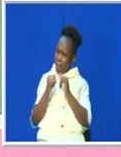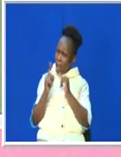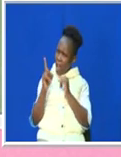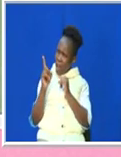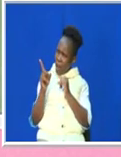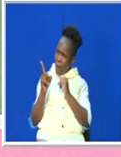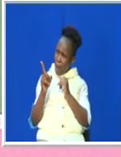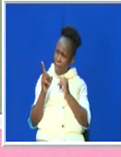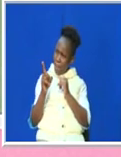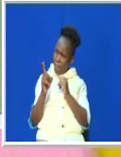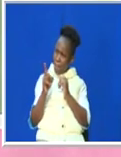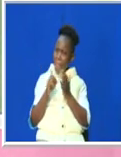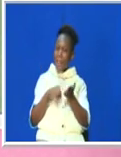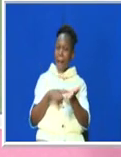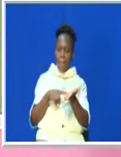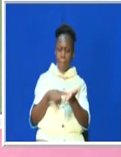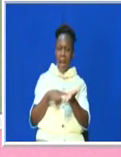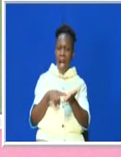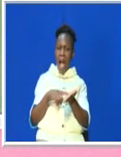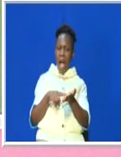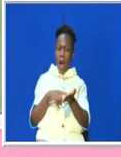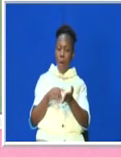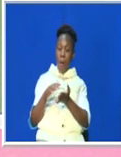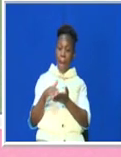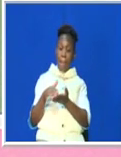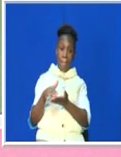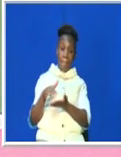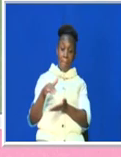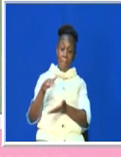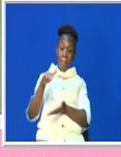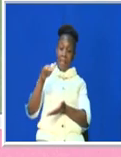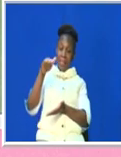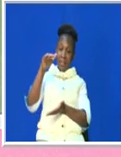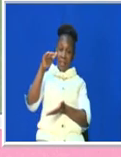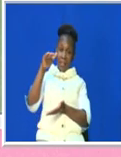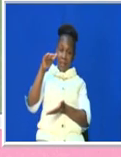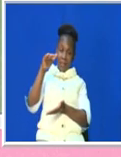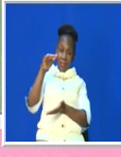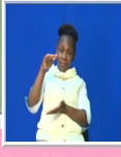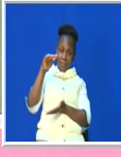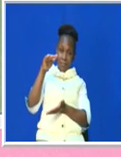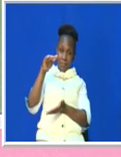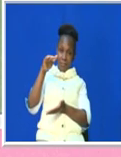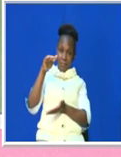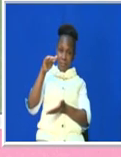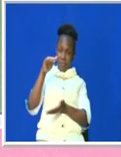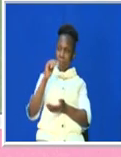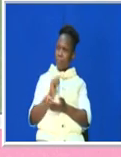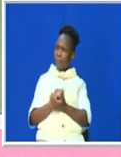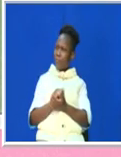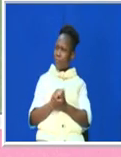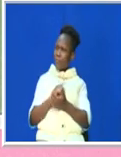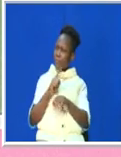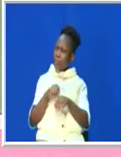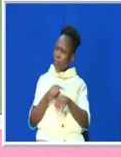I had said, the brown bottle is the largest. So if you